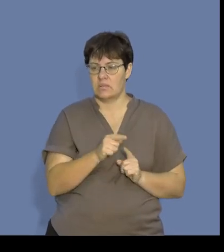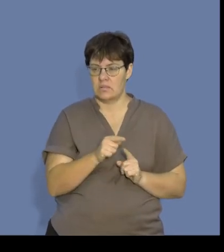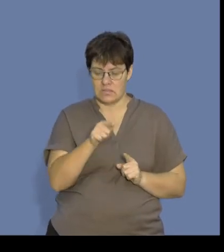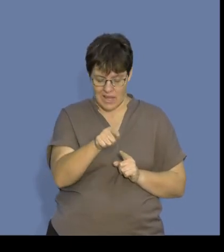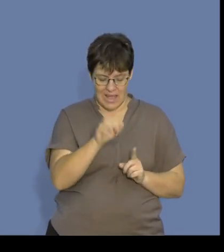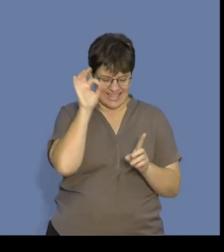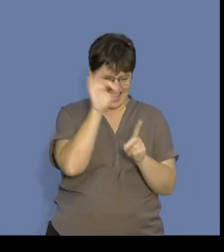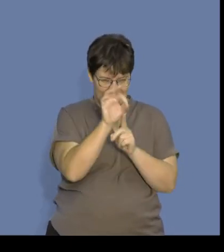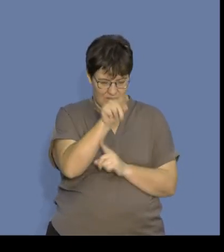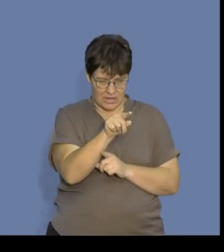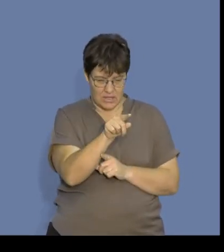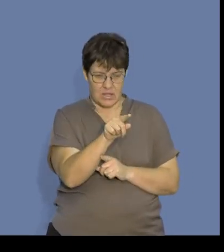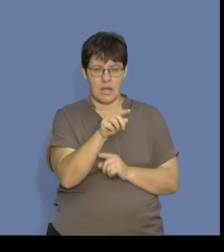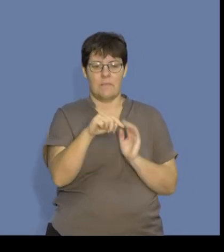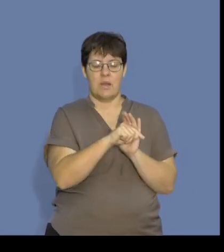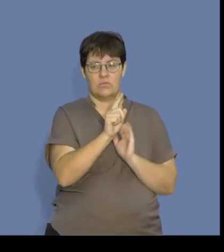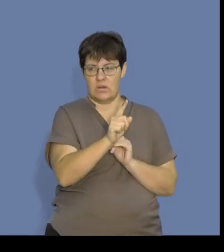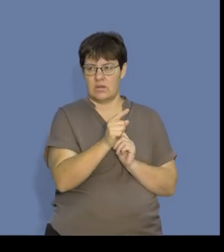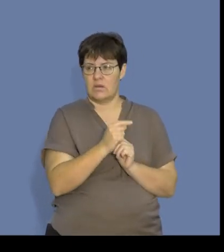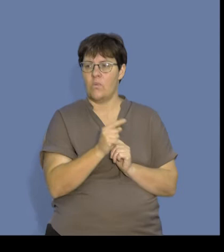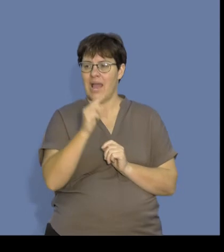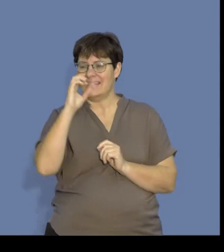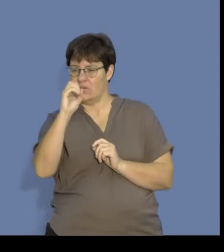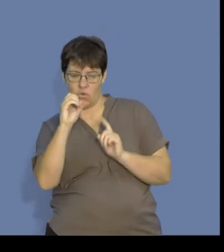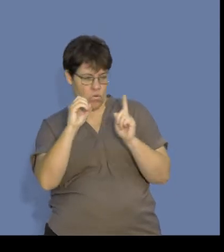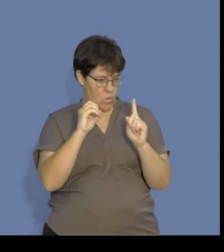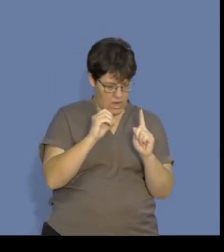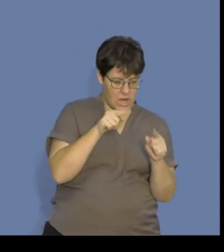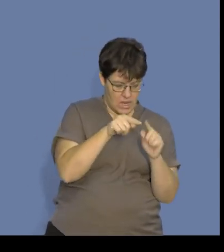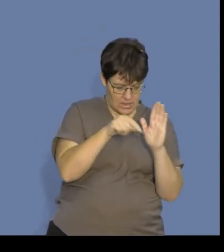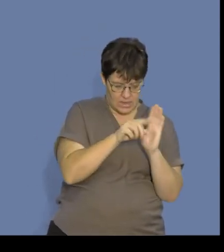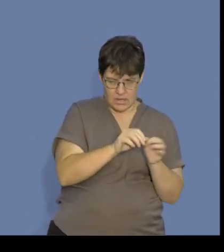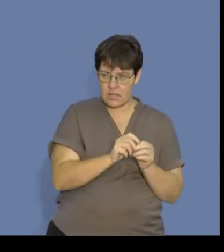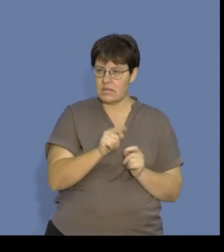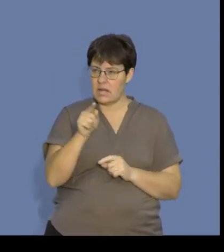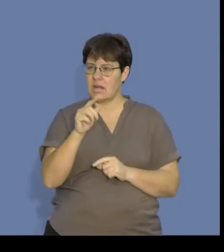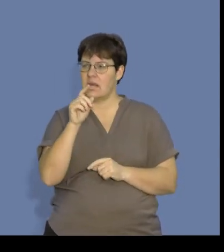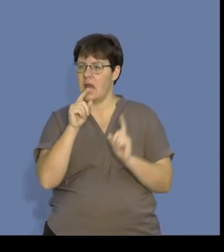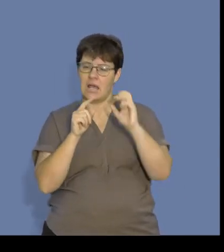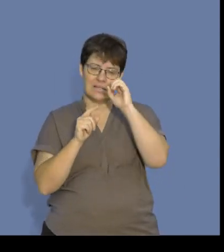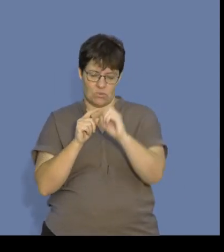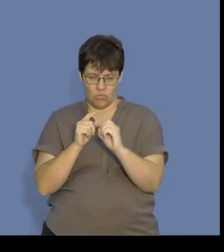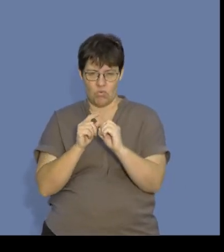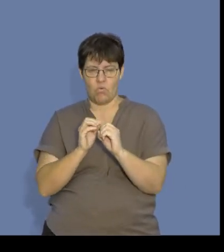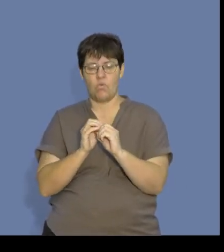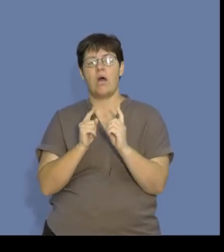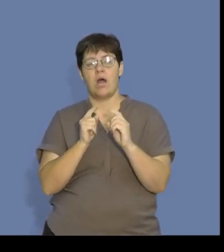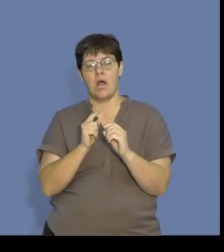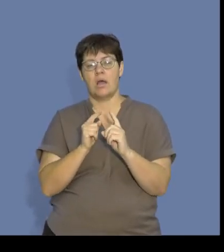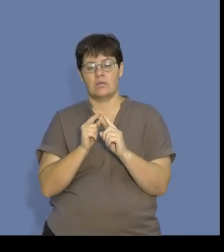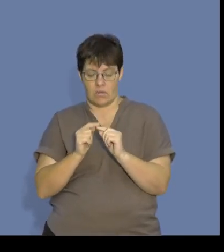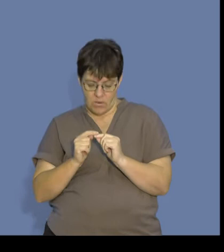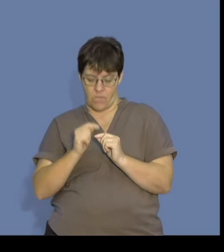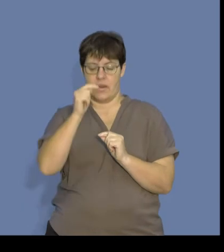means it is exactly on the x-axis. The 0 goes with 1, so